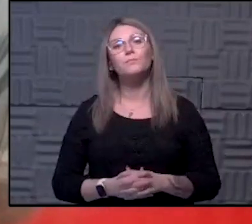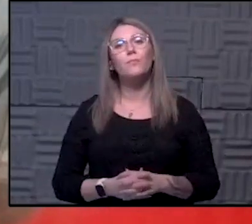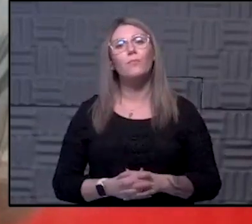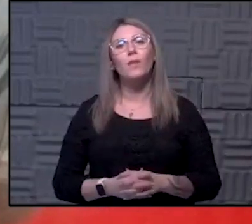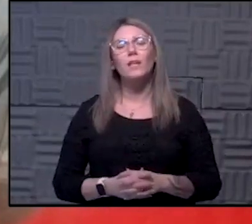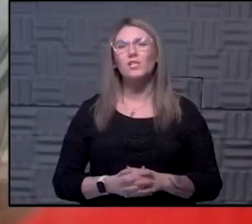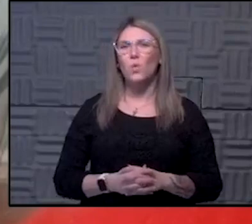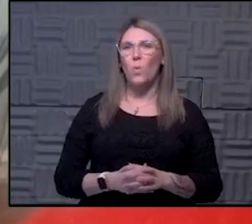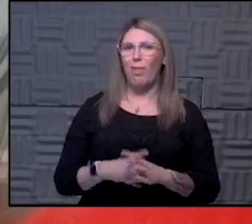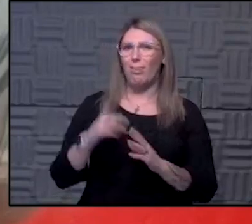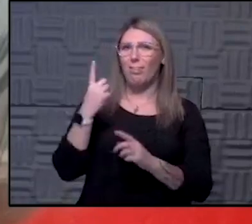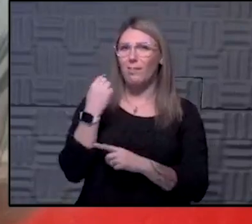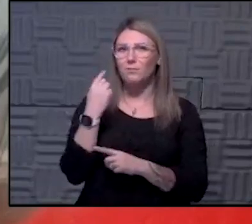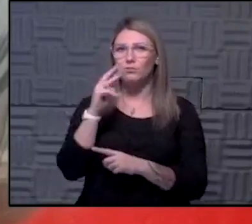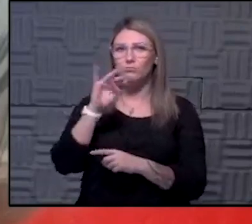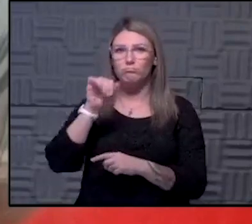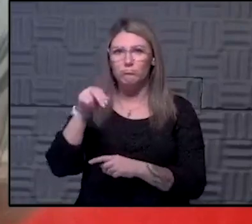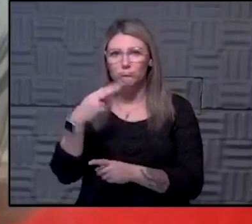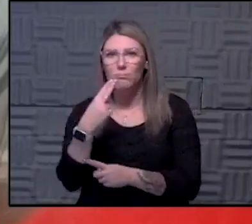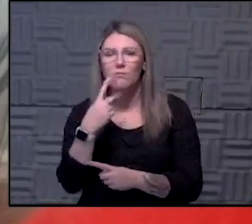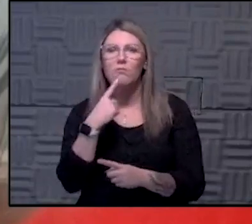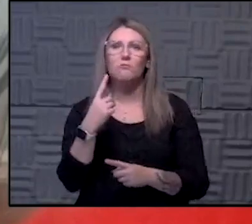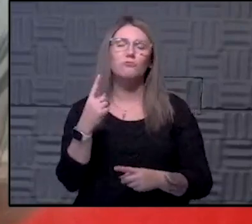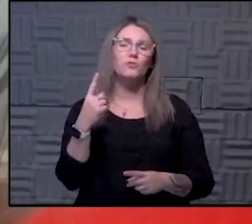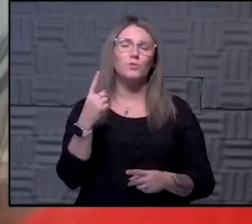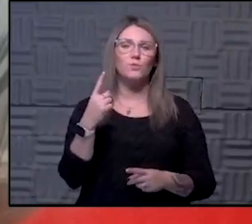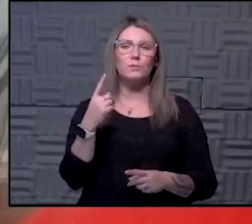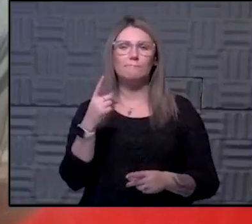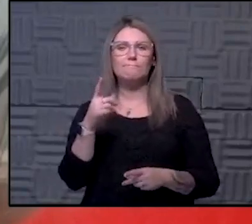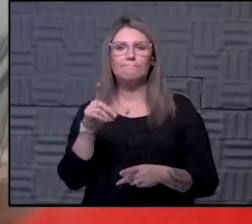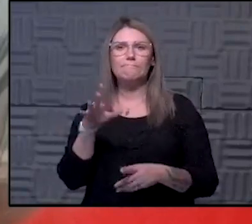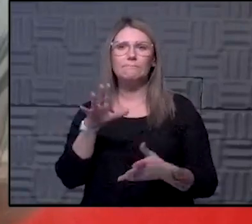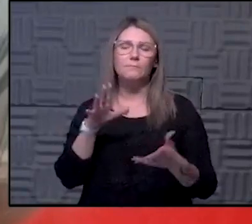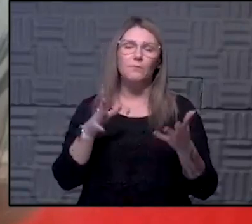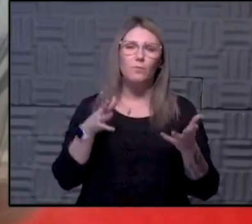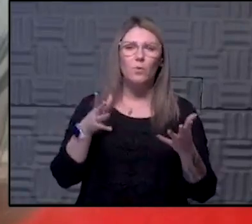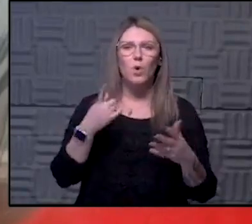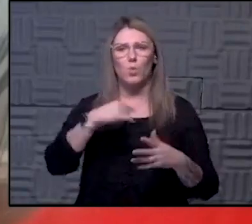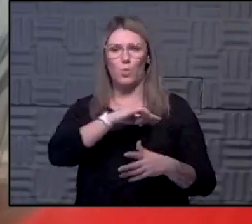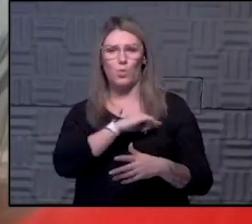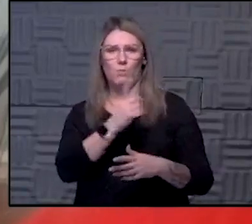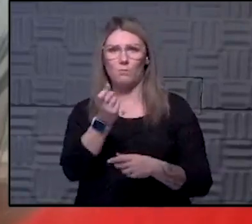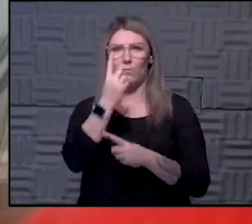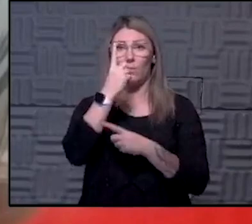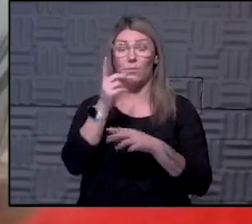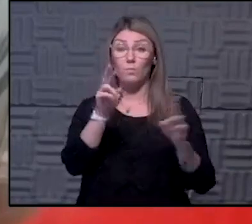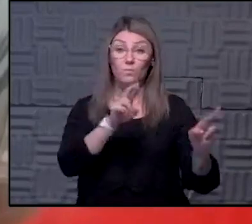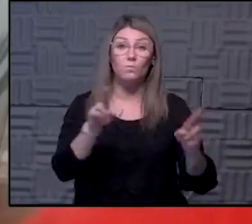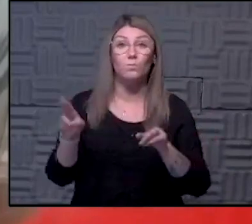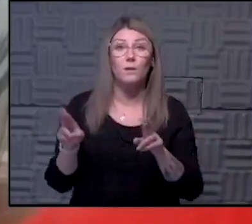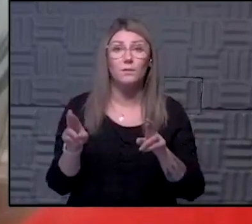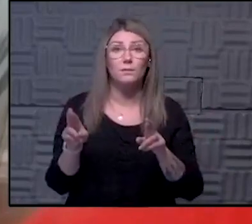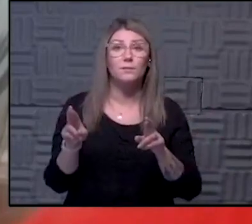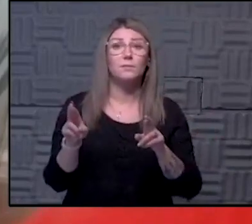last March into some areas with regards to readiness that we